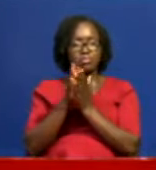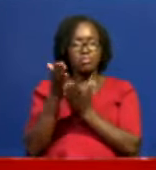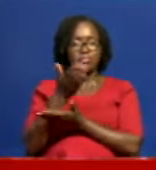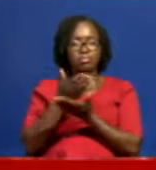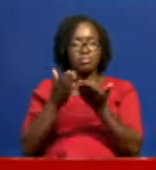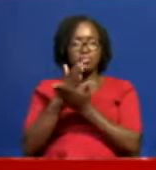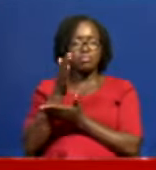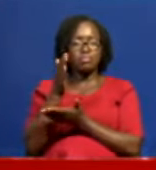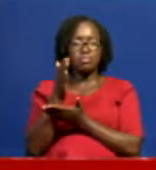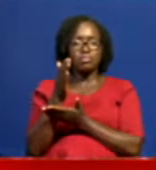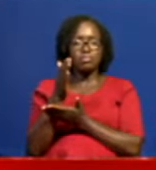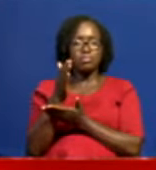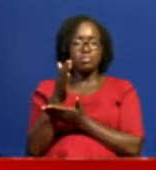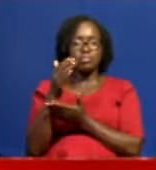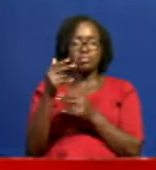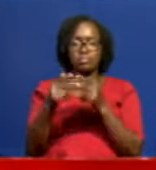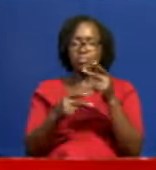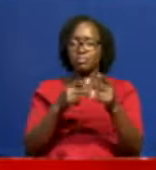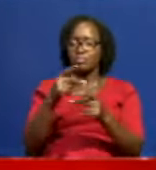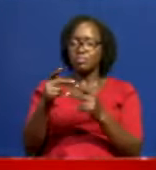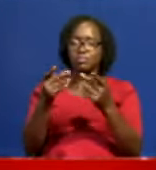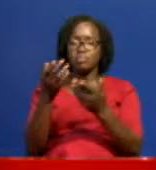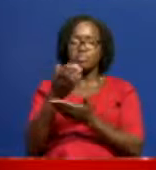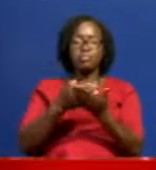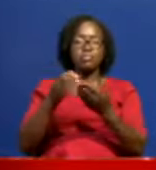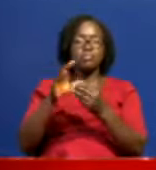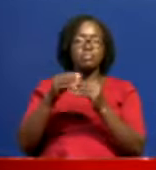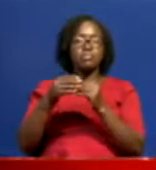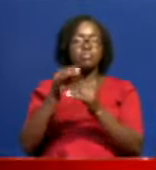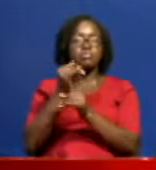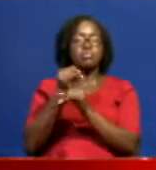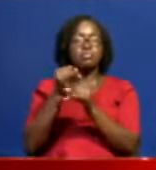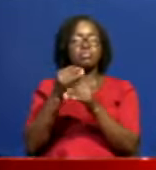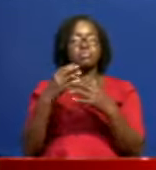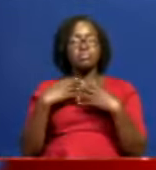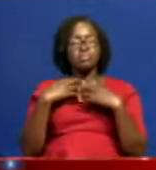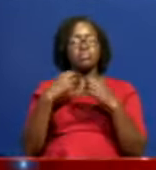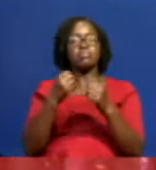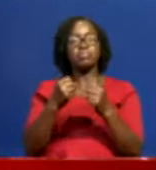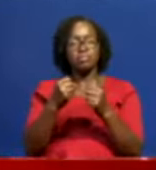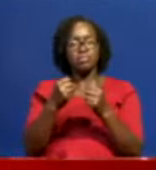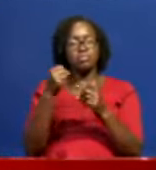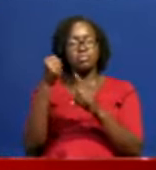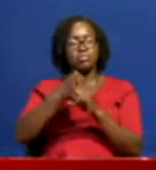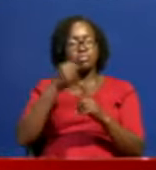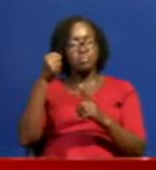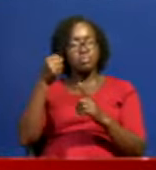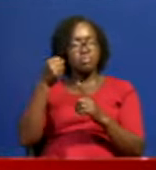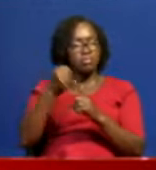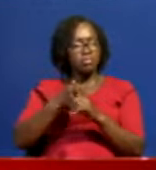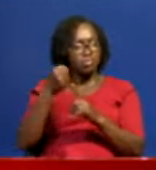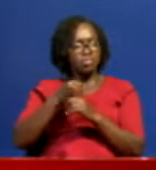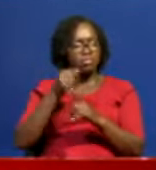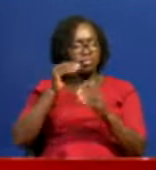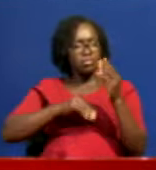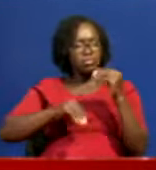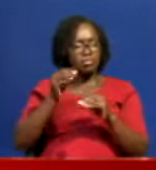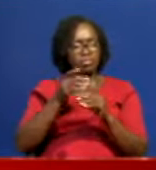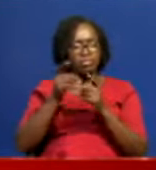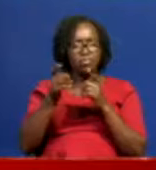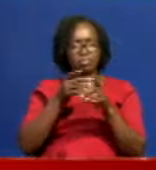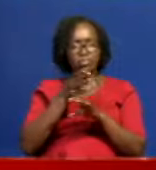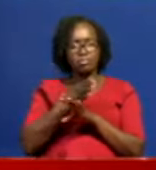rights, a progressive economy creating jobs and wealth, fighting corruption, controlling